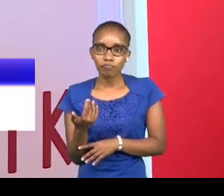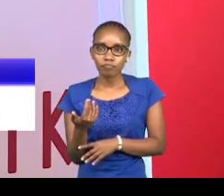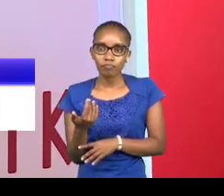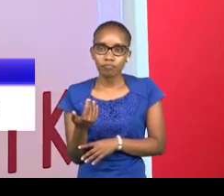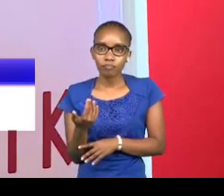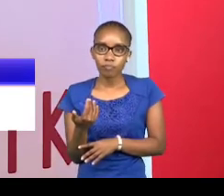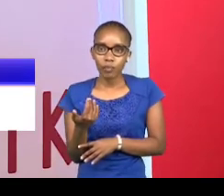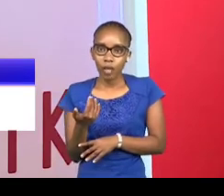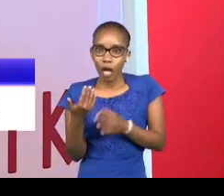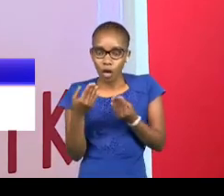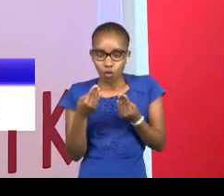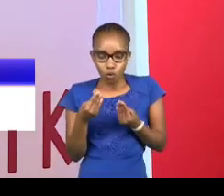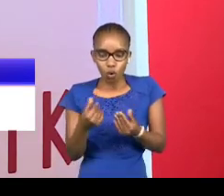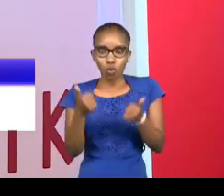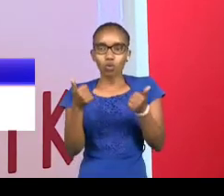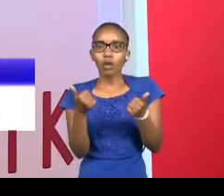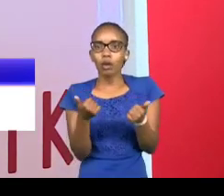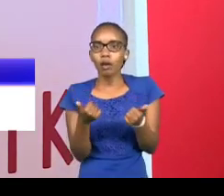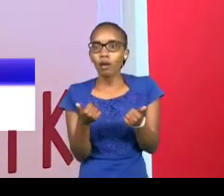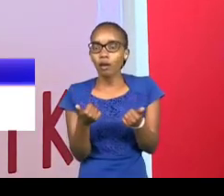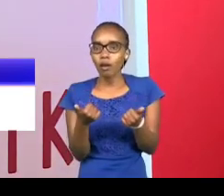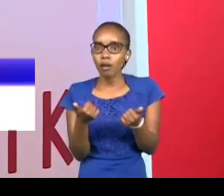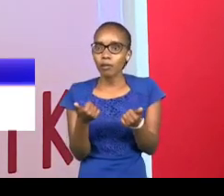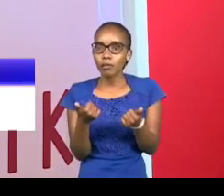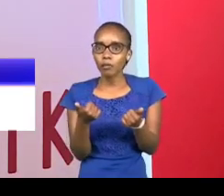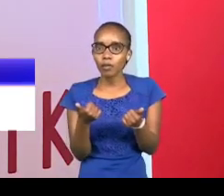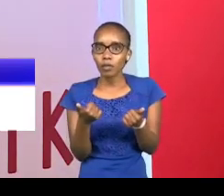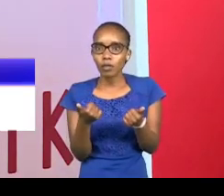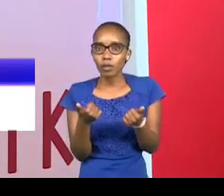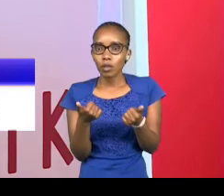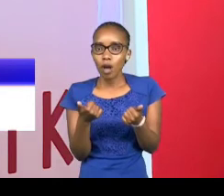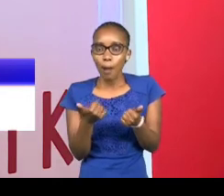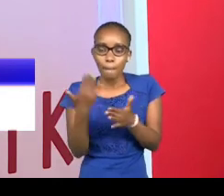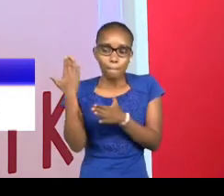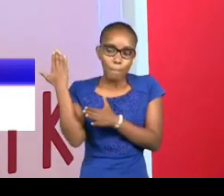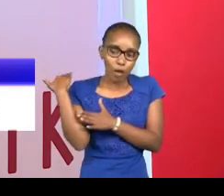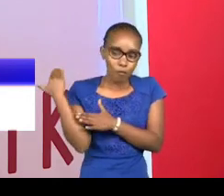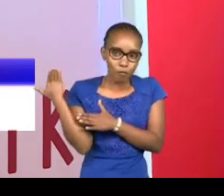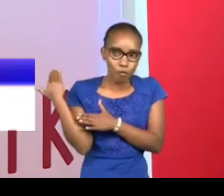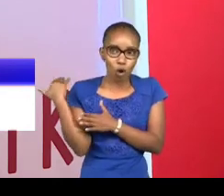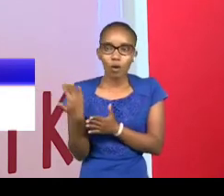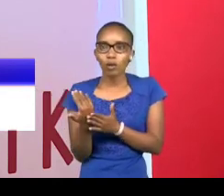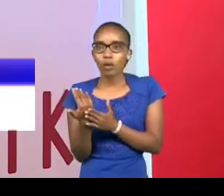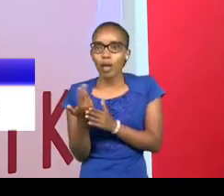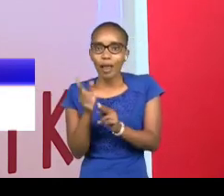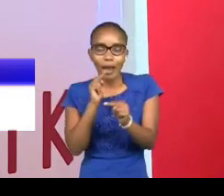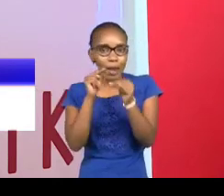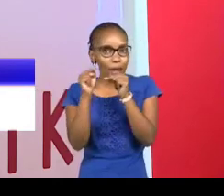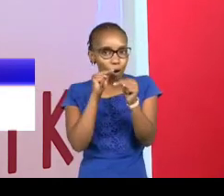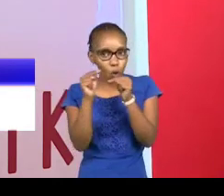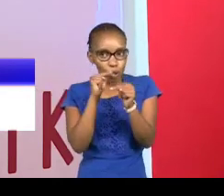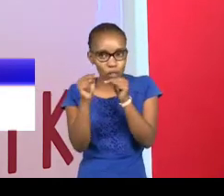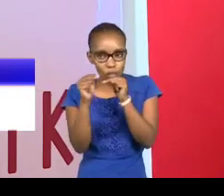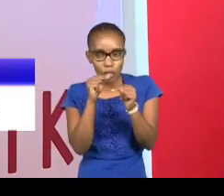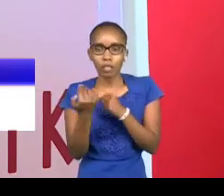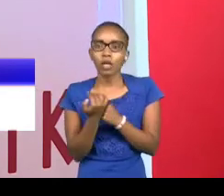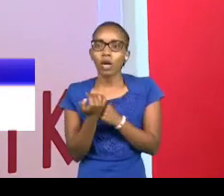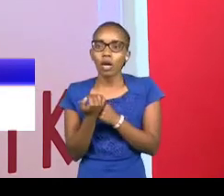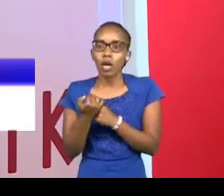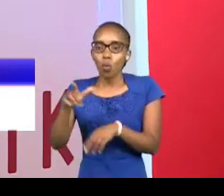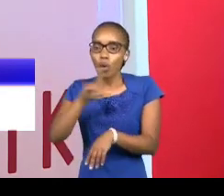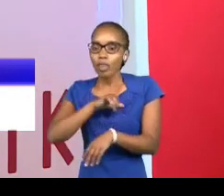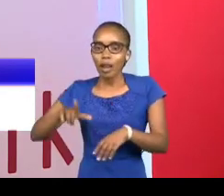The solution to that, most of the solutions to that we have handled have been to renegotiate with the landlords.